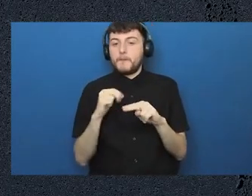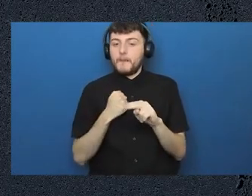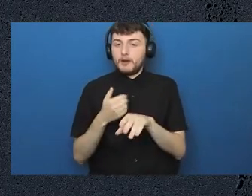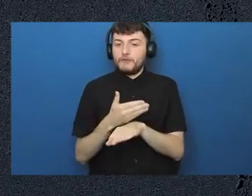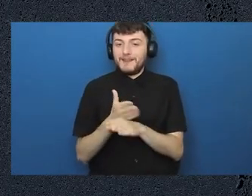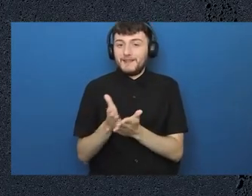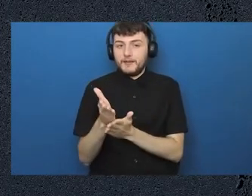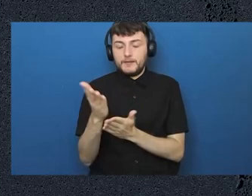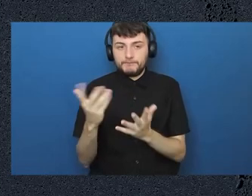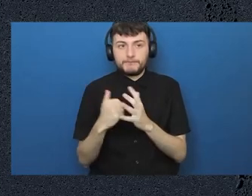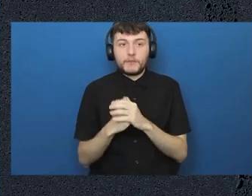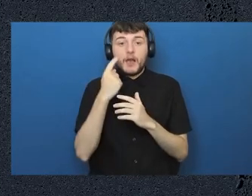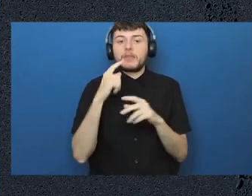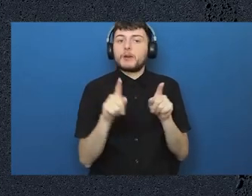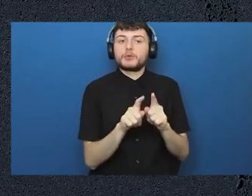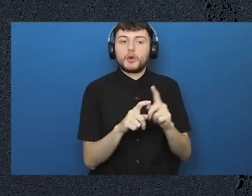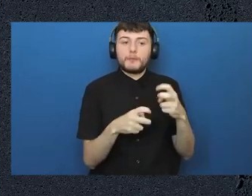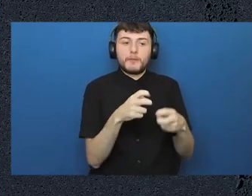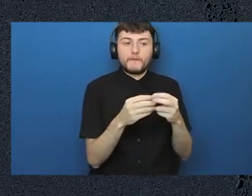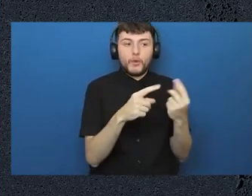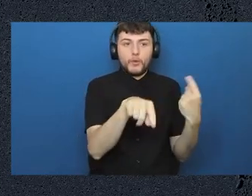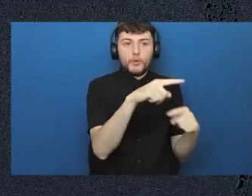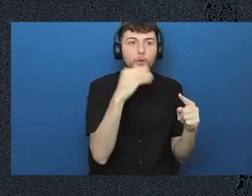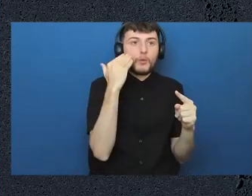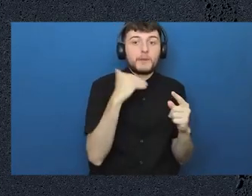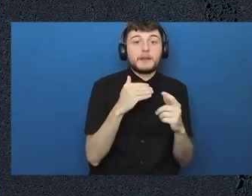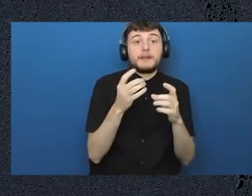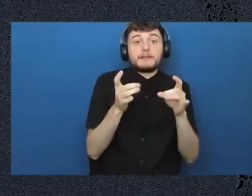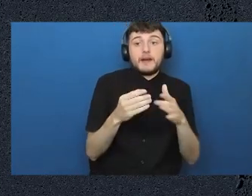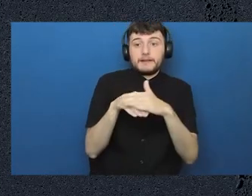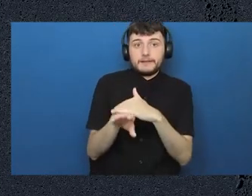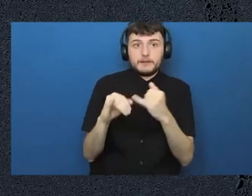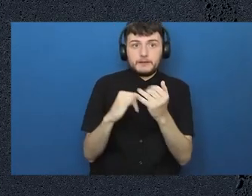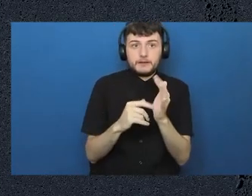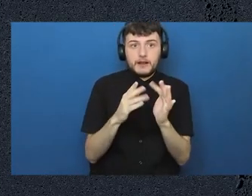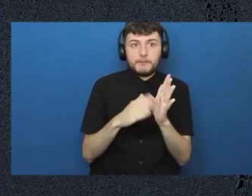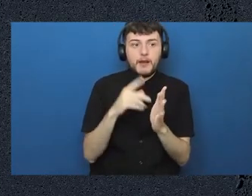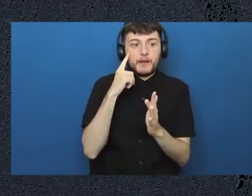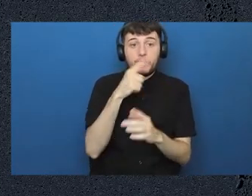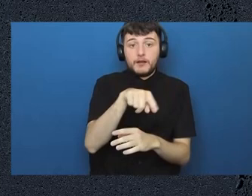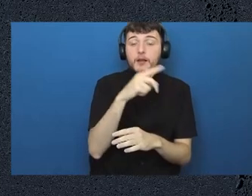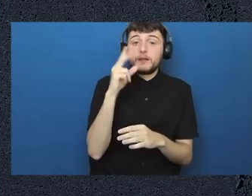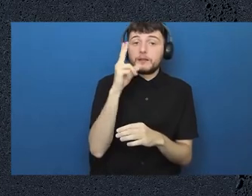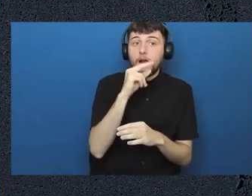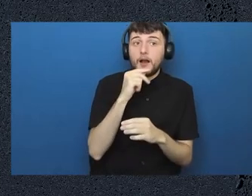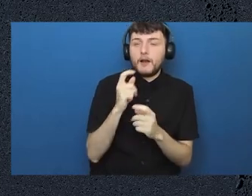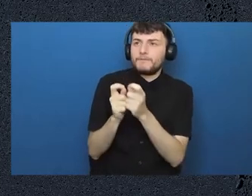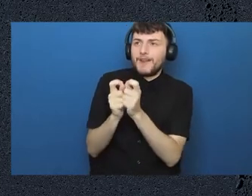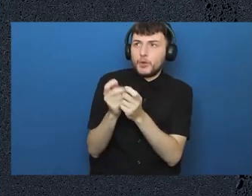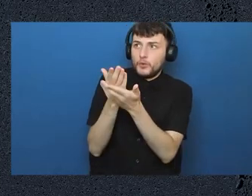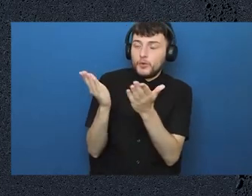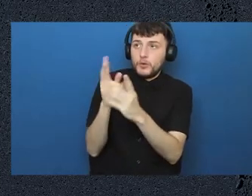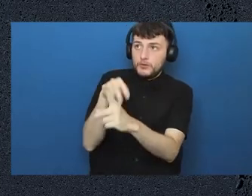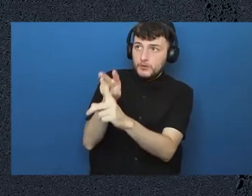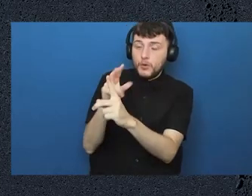entering STEM. And I've seen this with young women. They seem to really value those older women particularly. I'm not quite sure why, but I've really seen